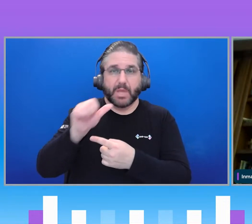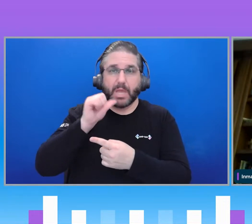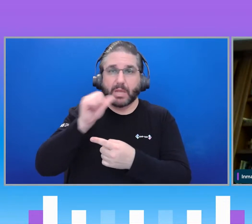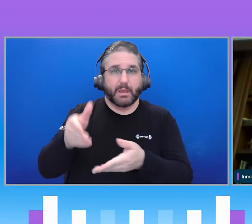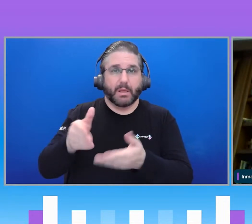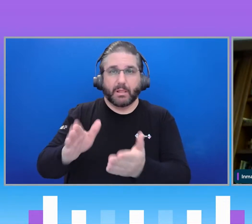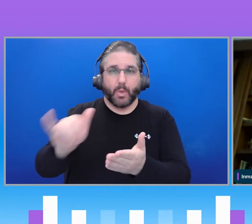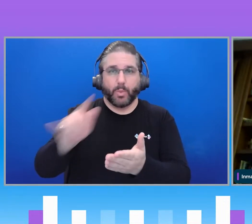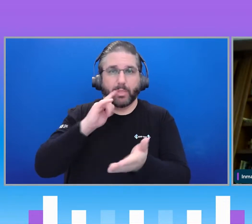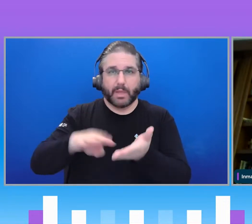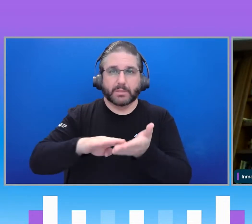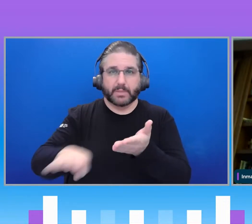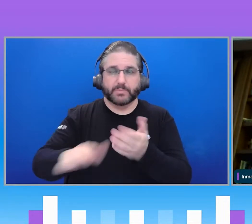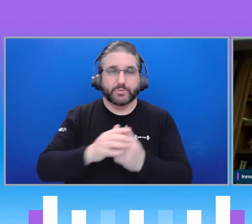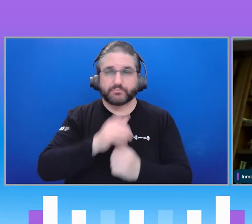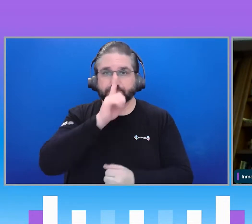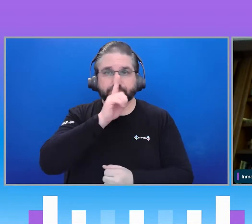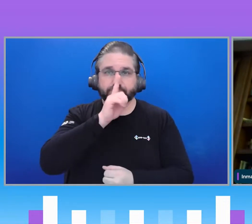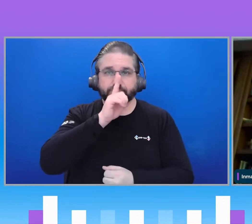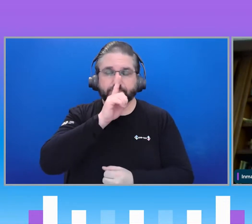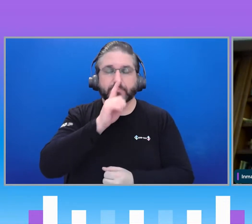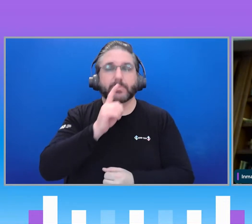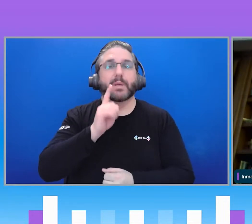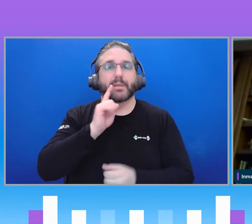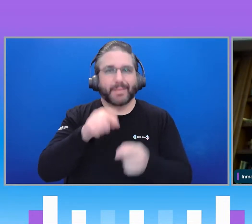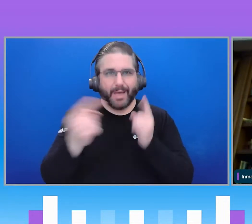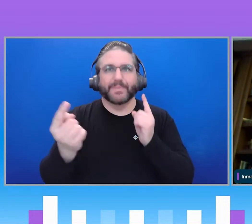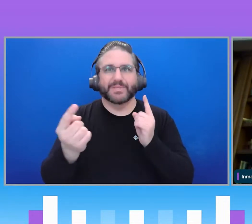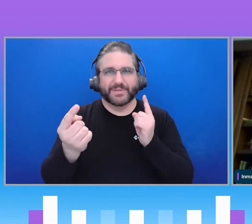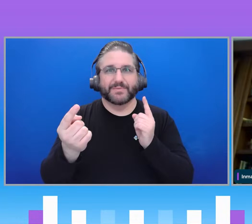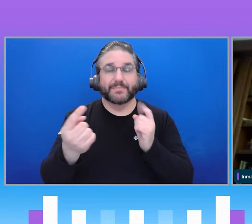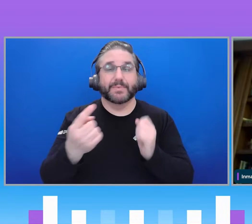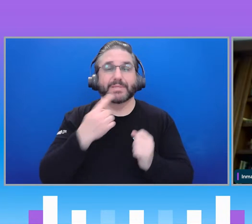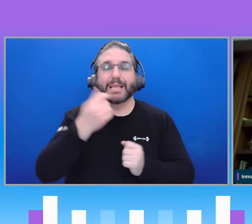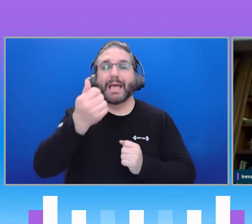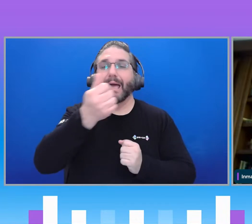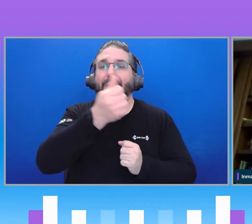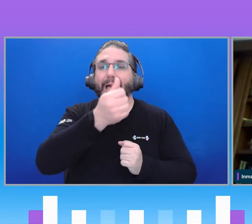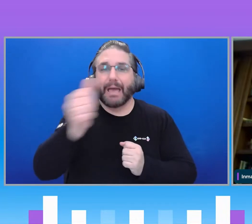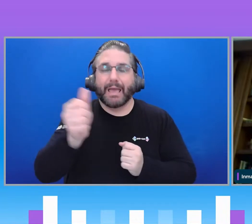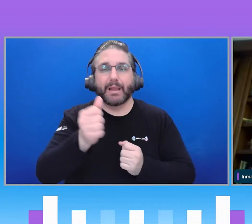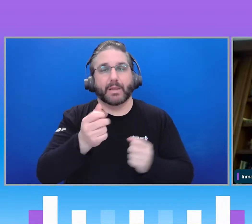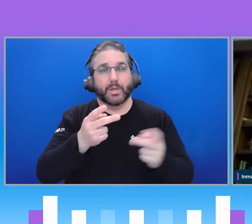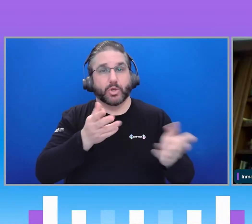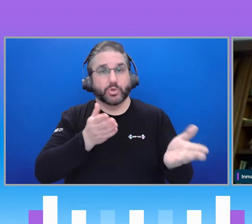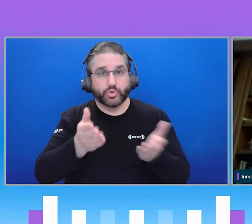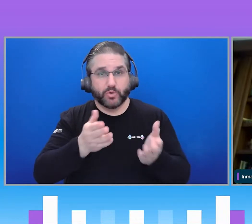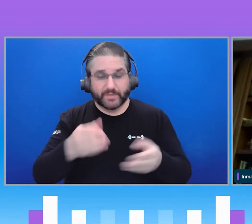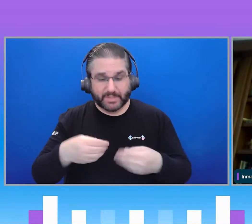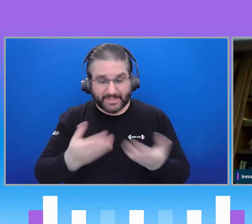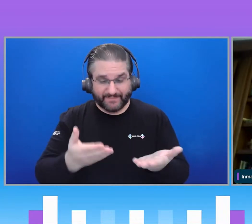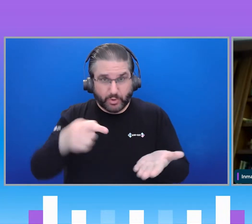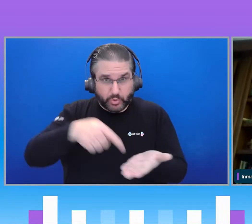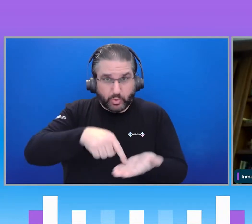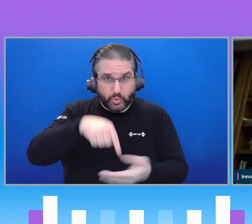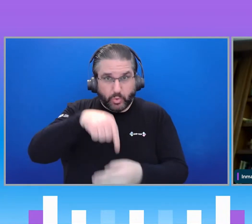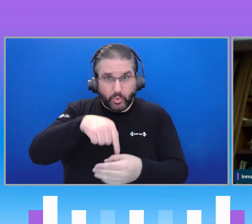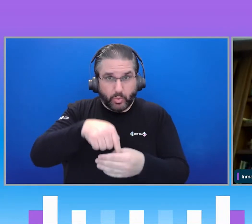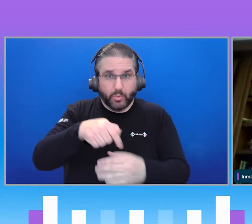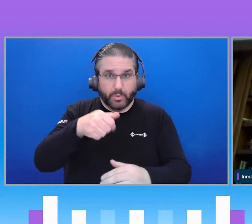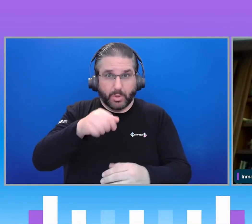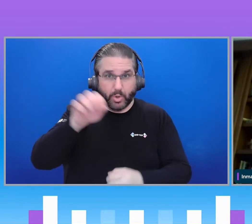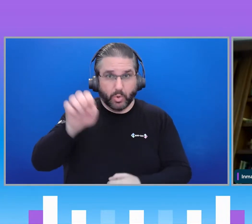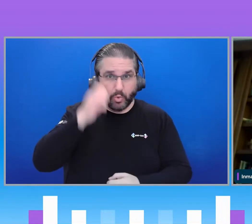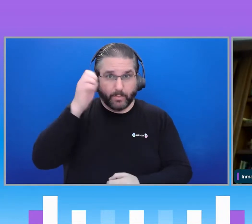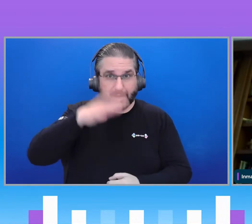principle. On the contrary, it says that all services delivered in the European Accessibility Act will have to